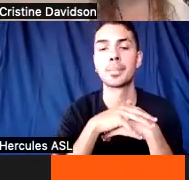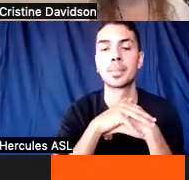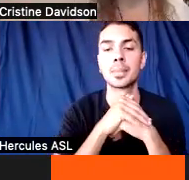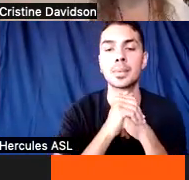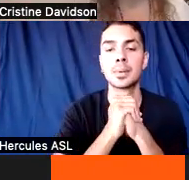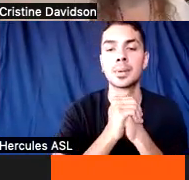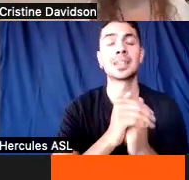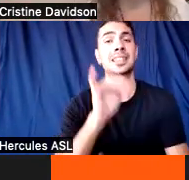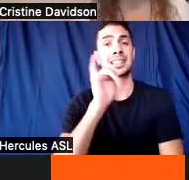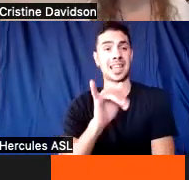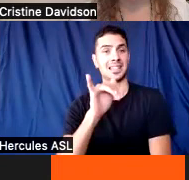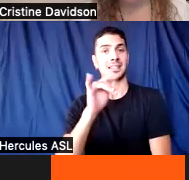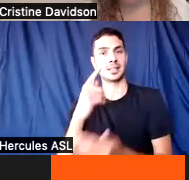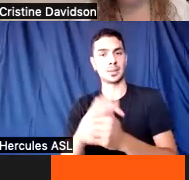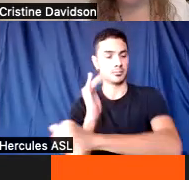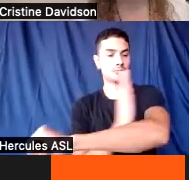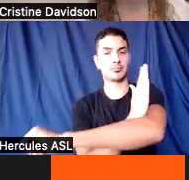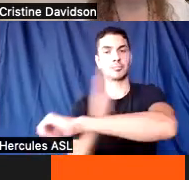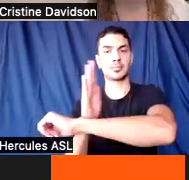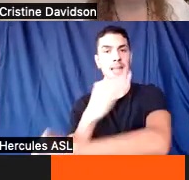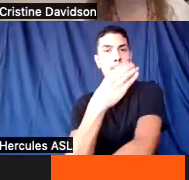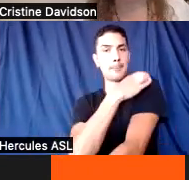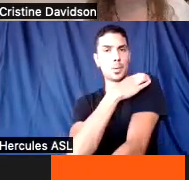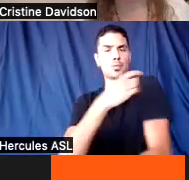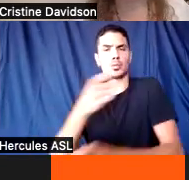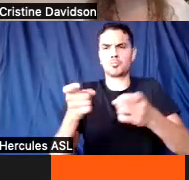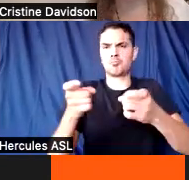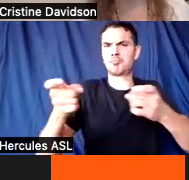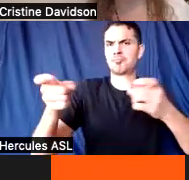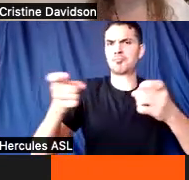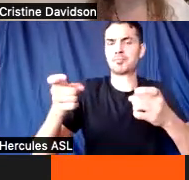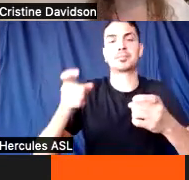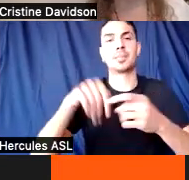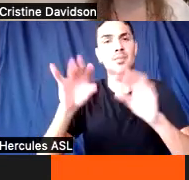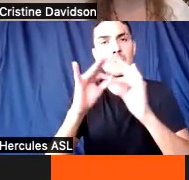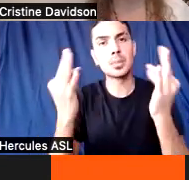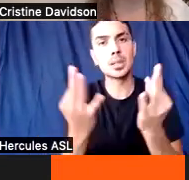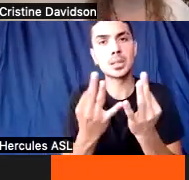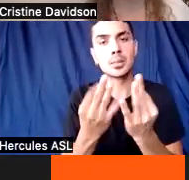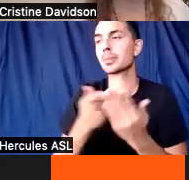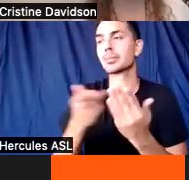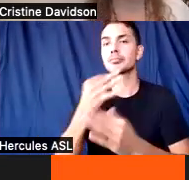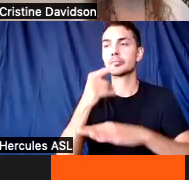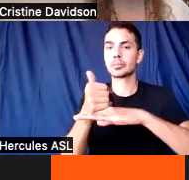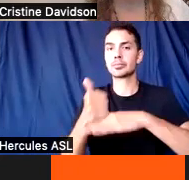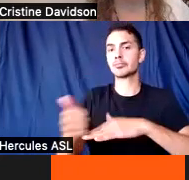too, right? Where that they are the head of the household, they're the boss, or we can